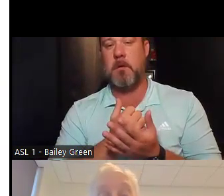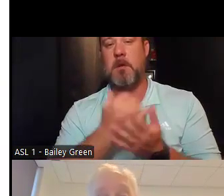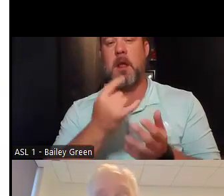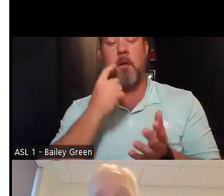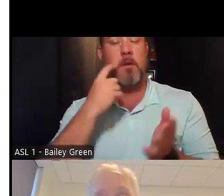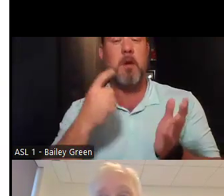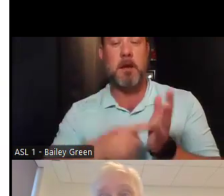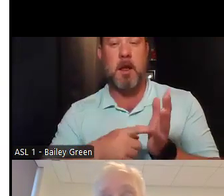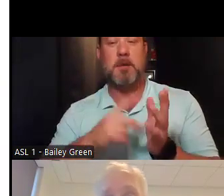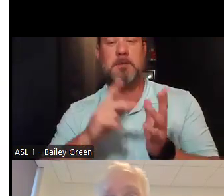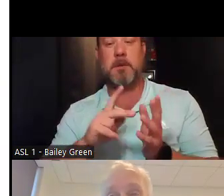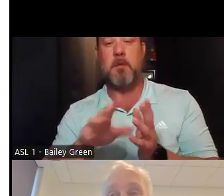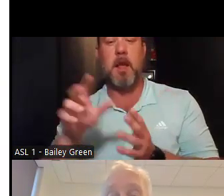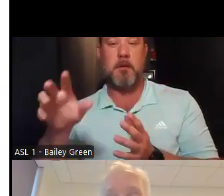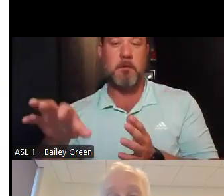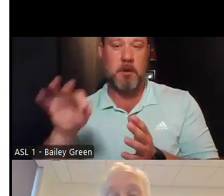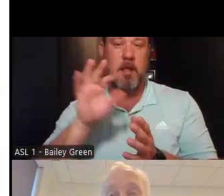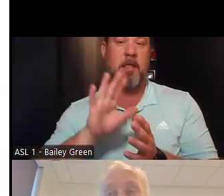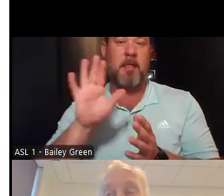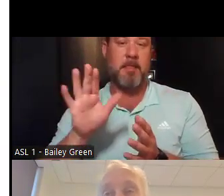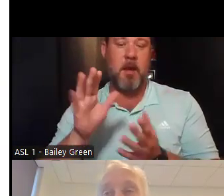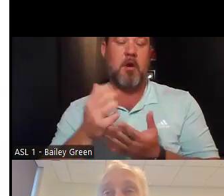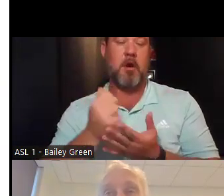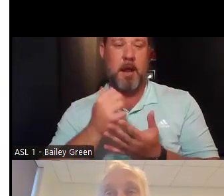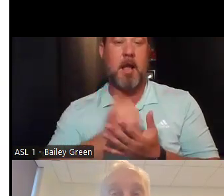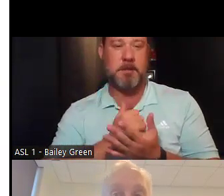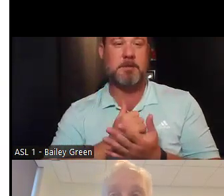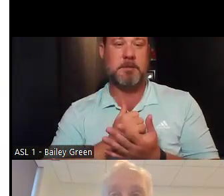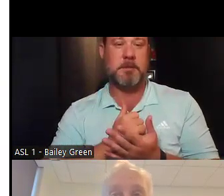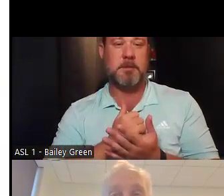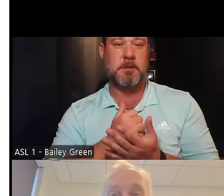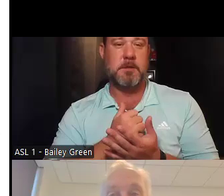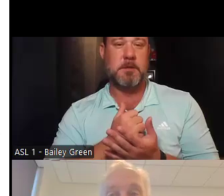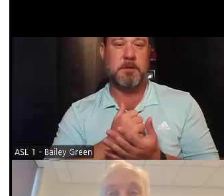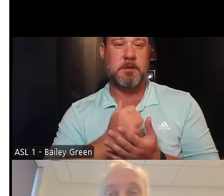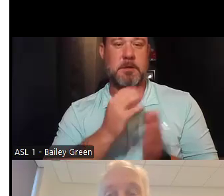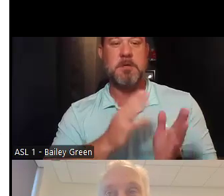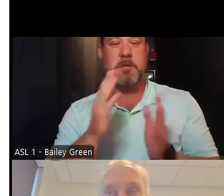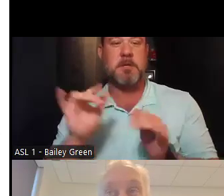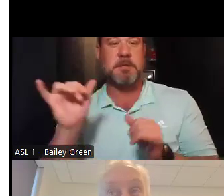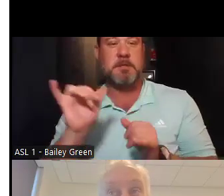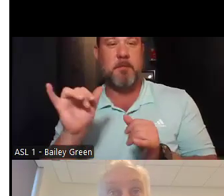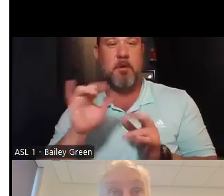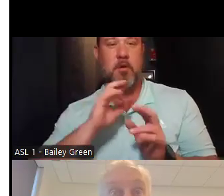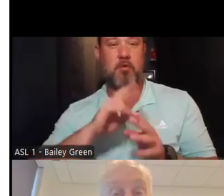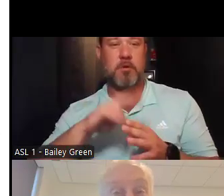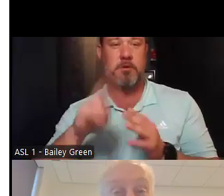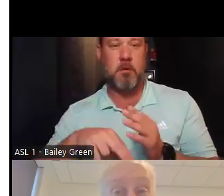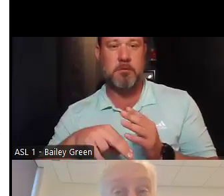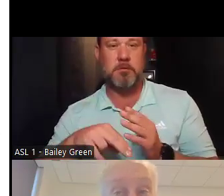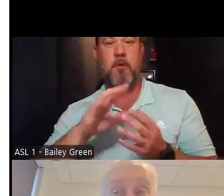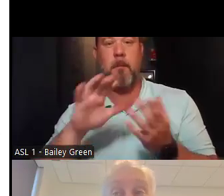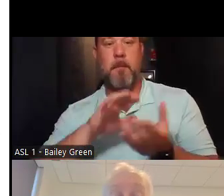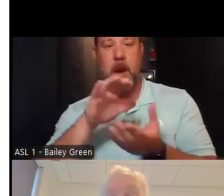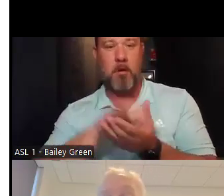recognize that people can dip into their assets. On the next slide, please, that just shows similar results for